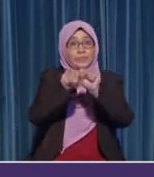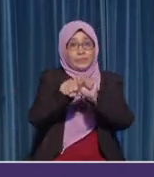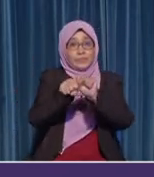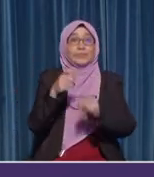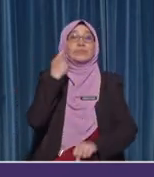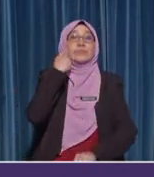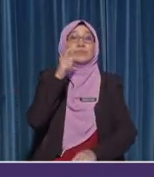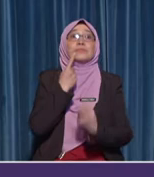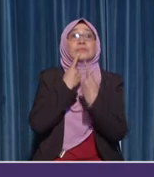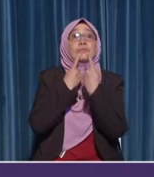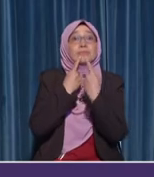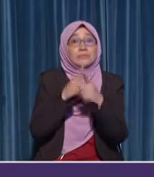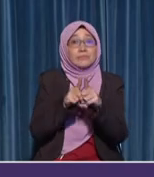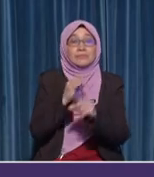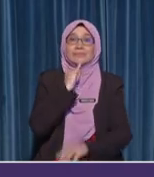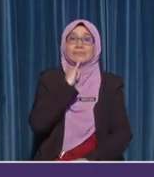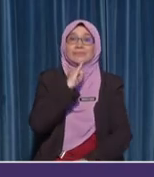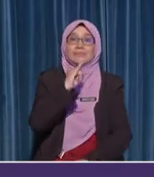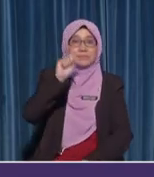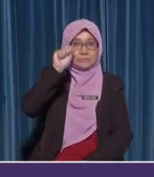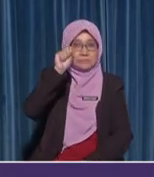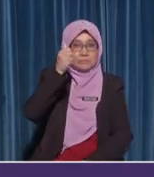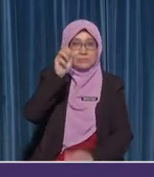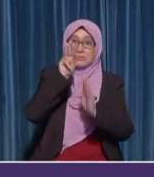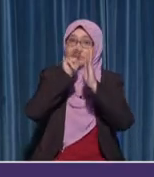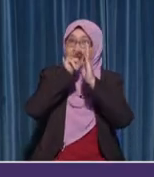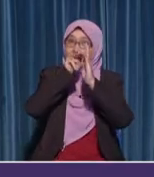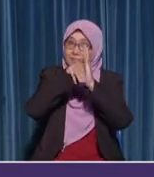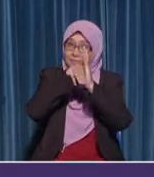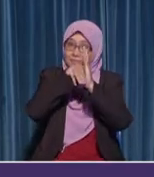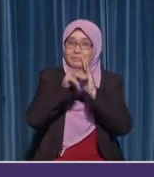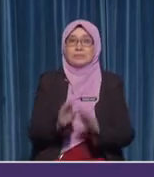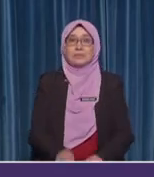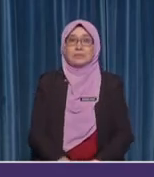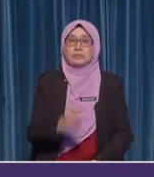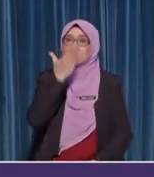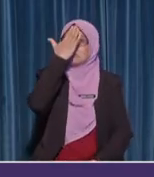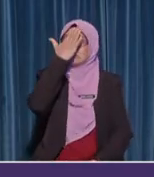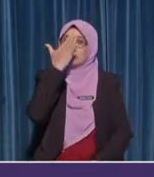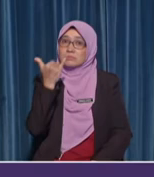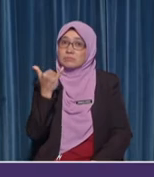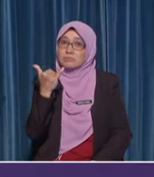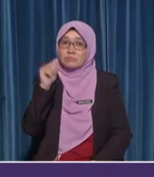answer is 10 minutes. Why 10 minutes?